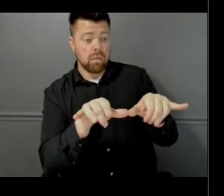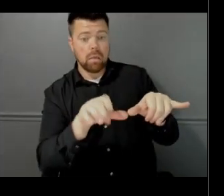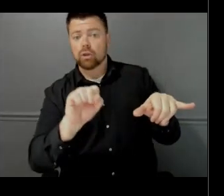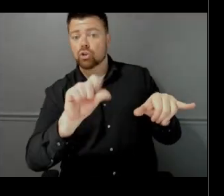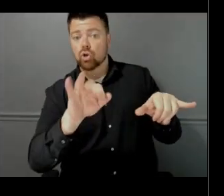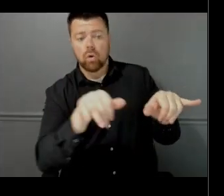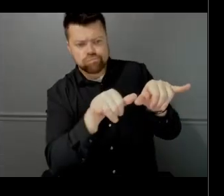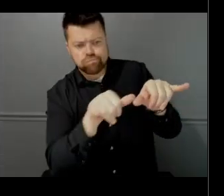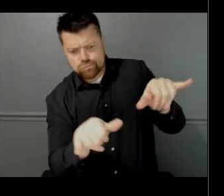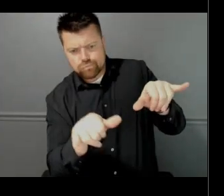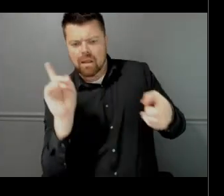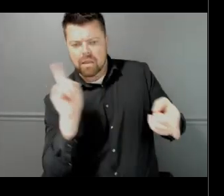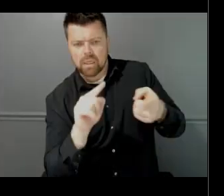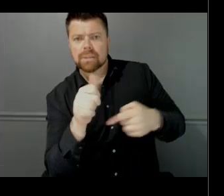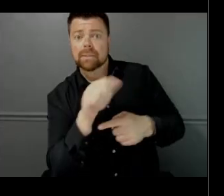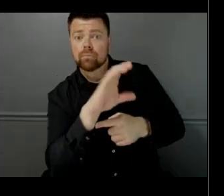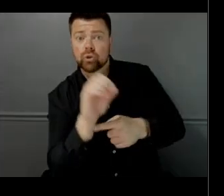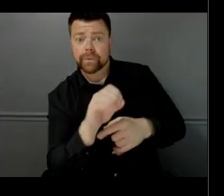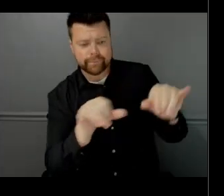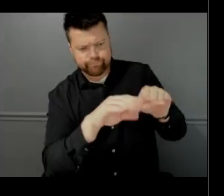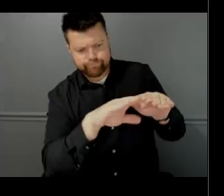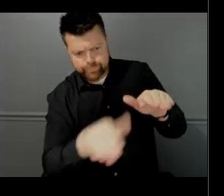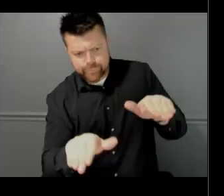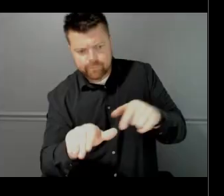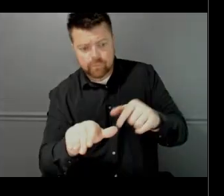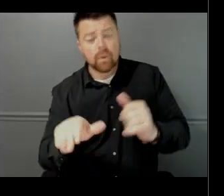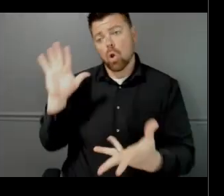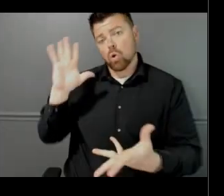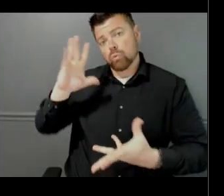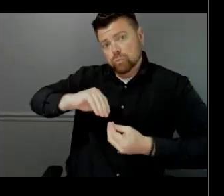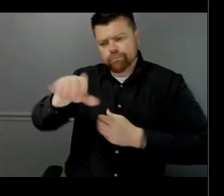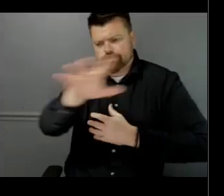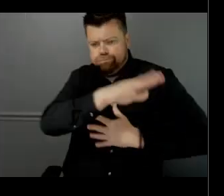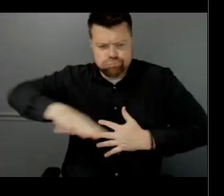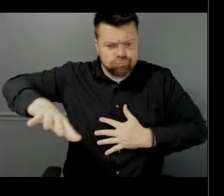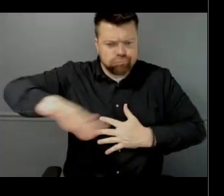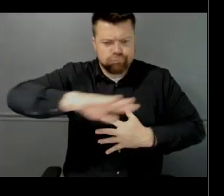than 10% by the total buildable area.